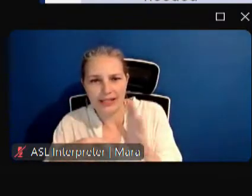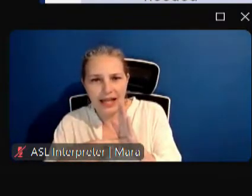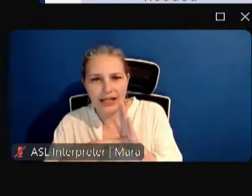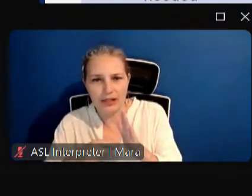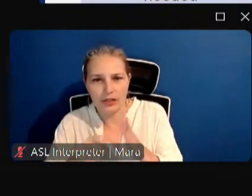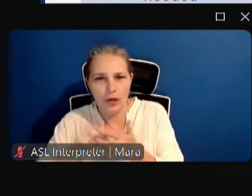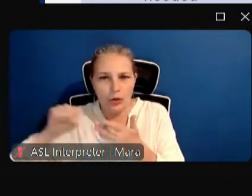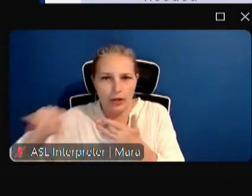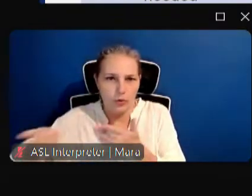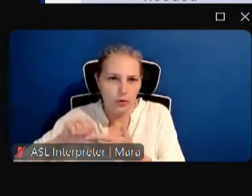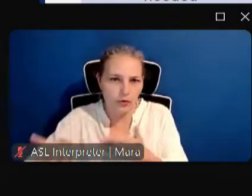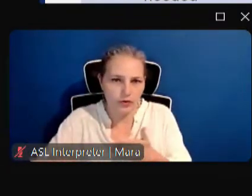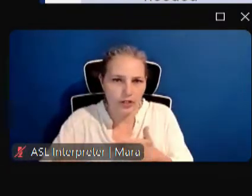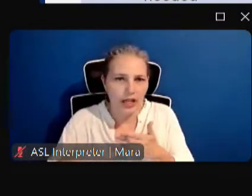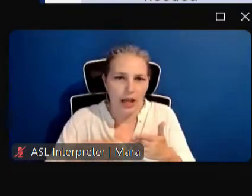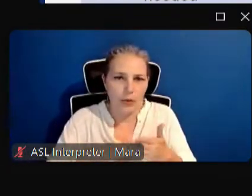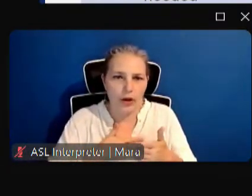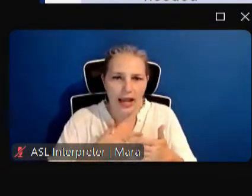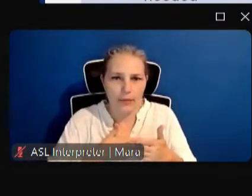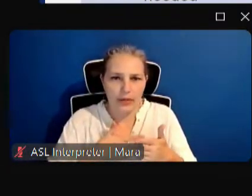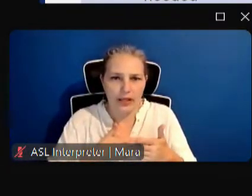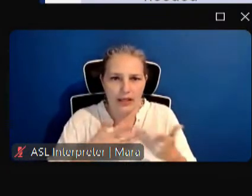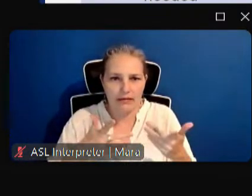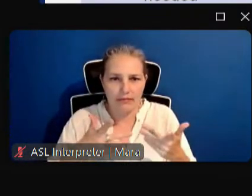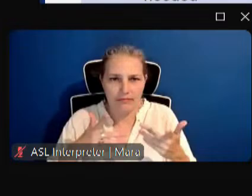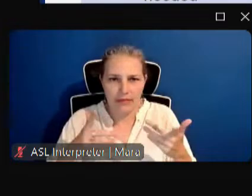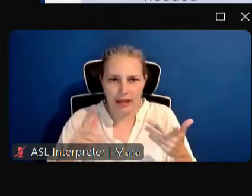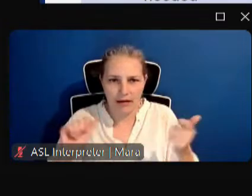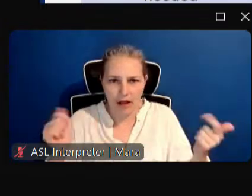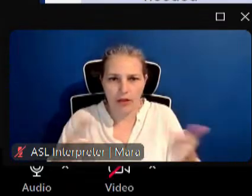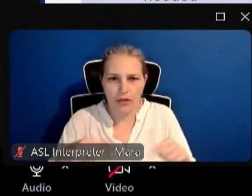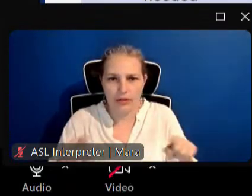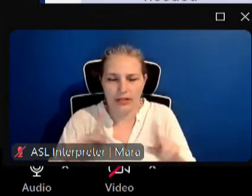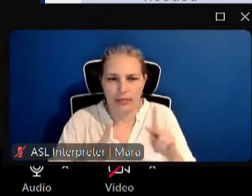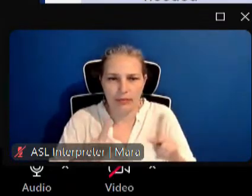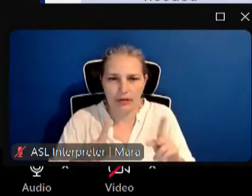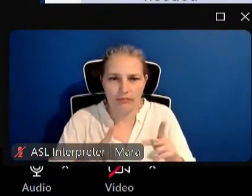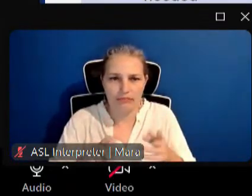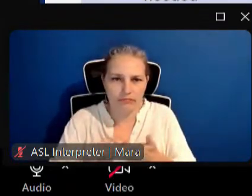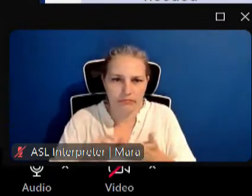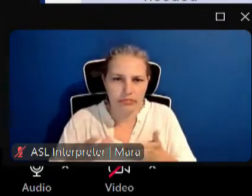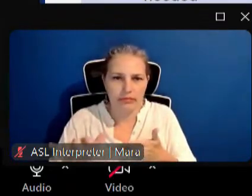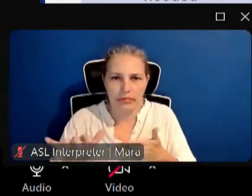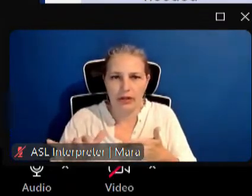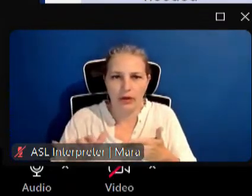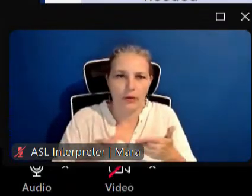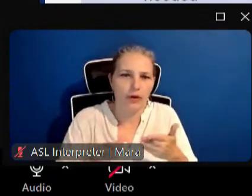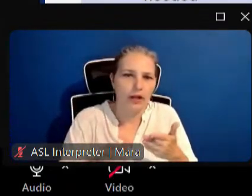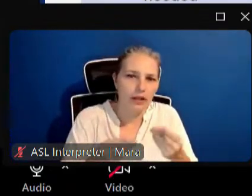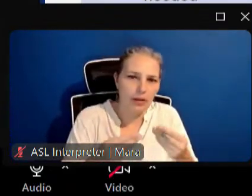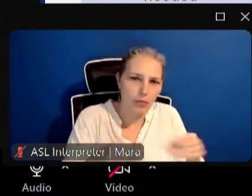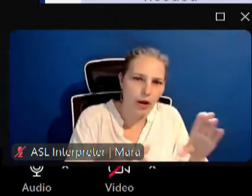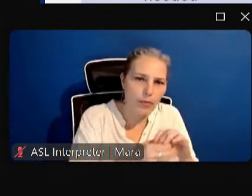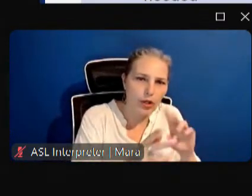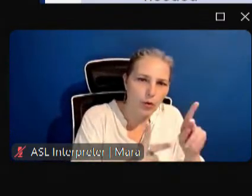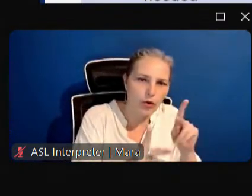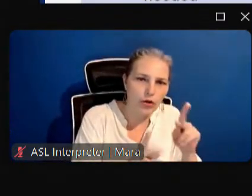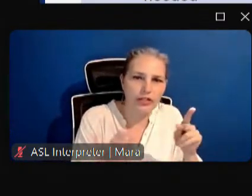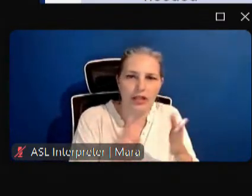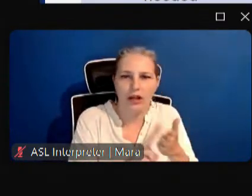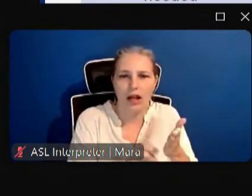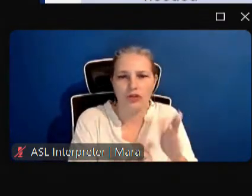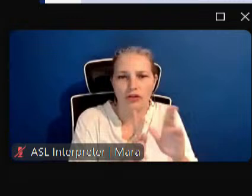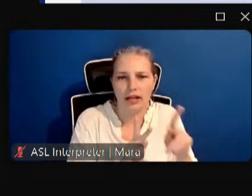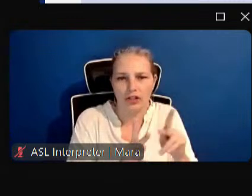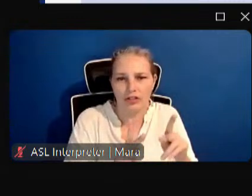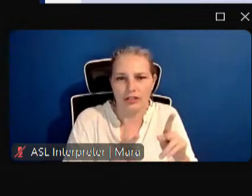who have worked with the contractor to have the unpermitted signs removed. Next